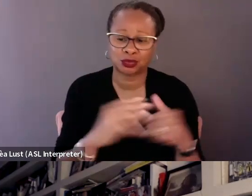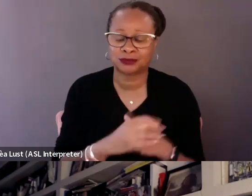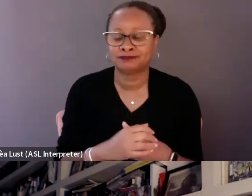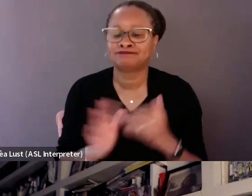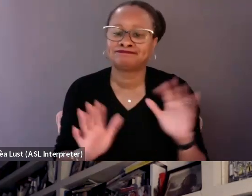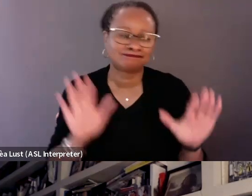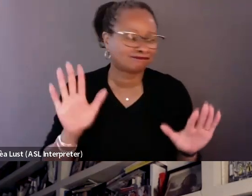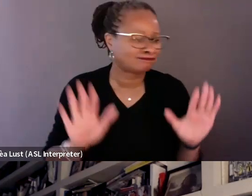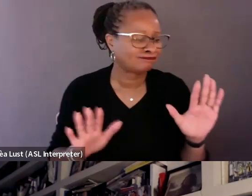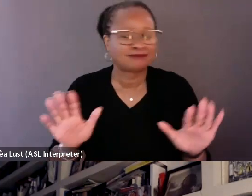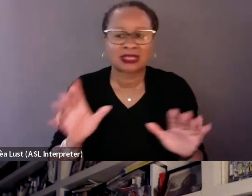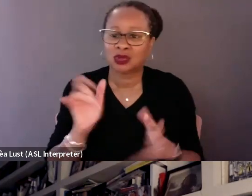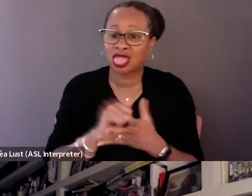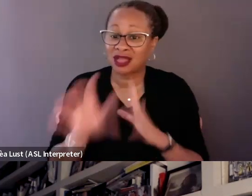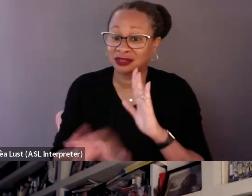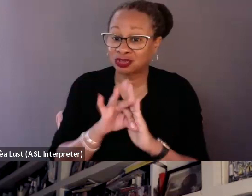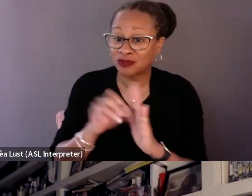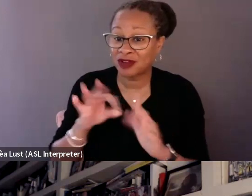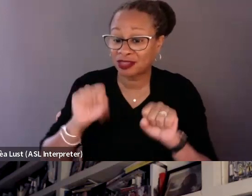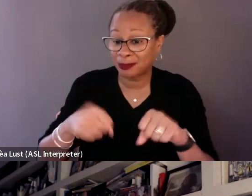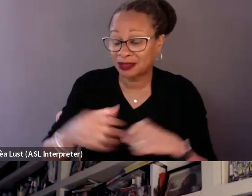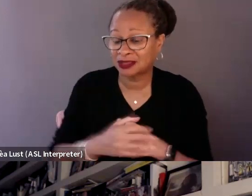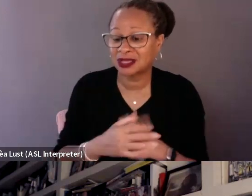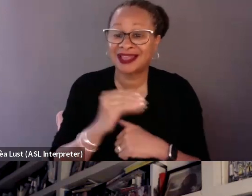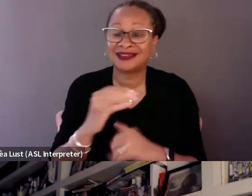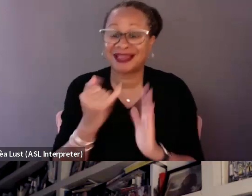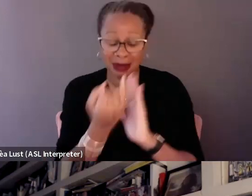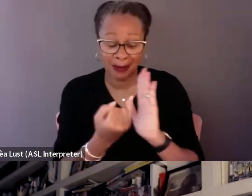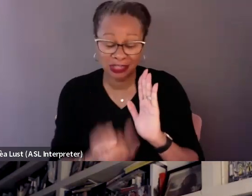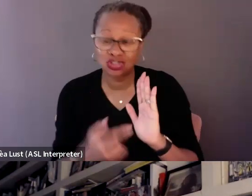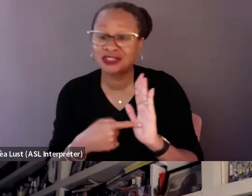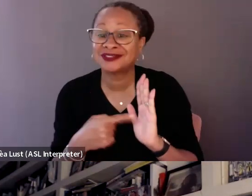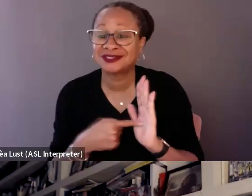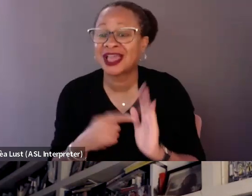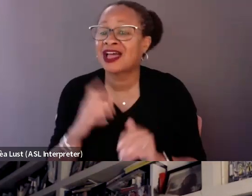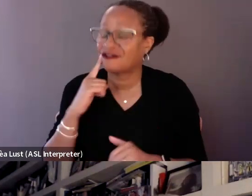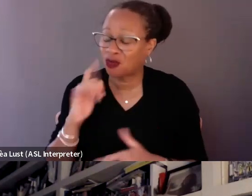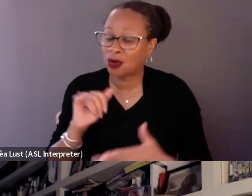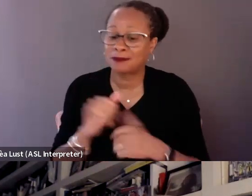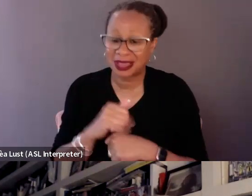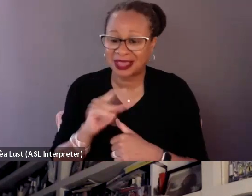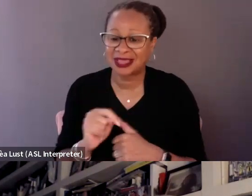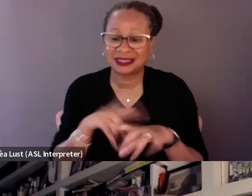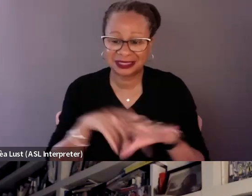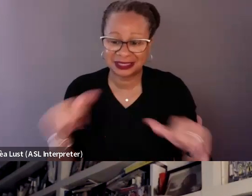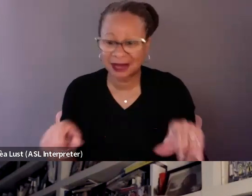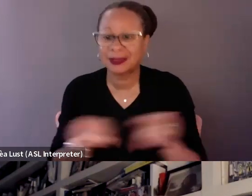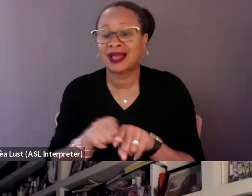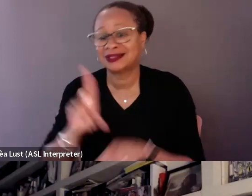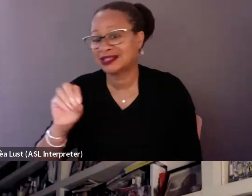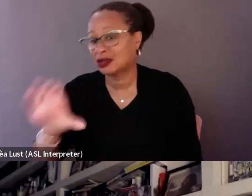the discovery and the possibilities in animation for making it at the same time documentary,